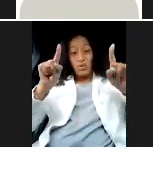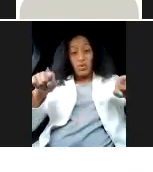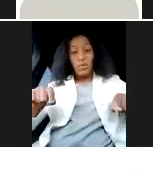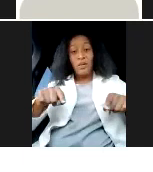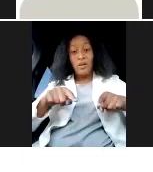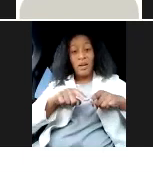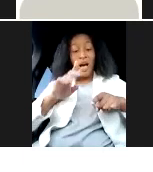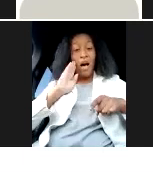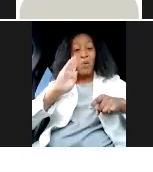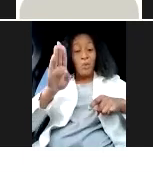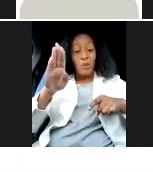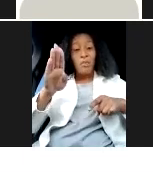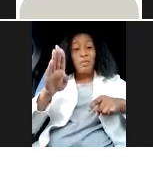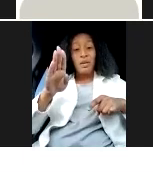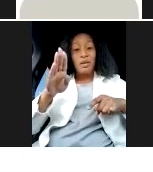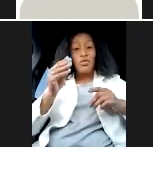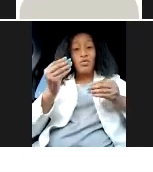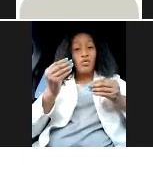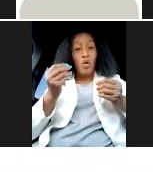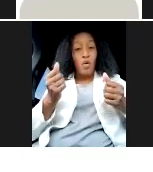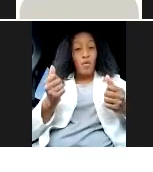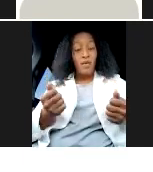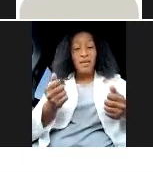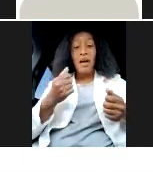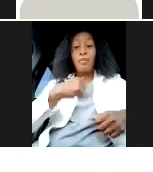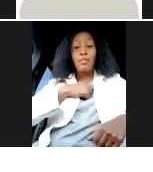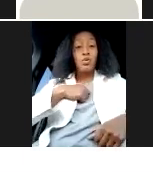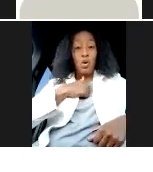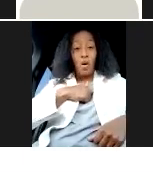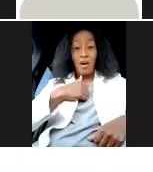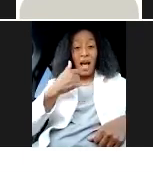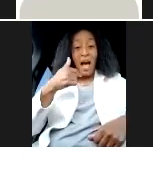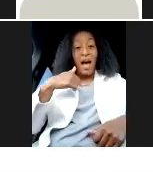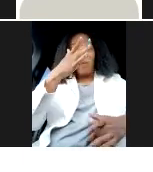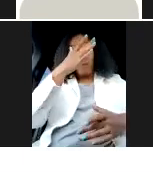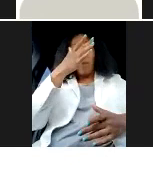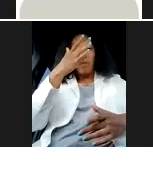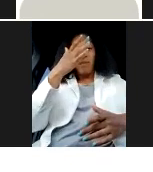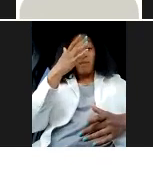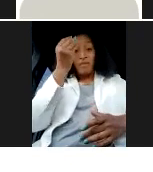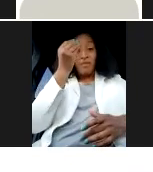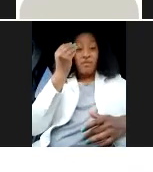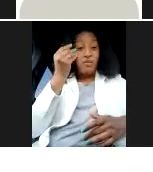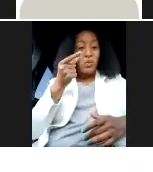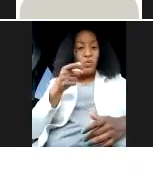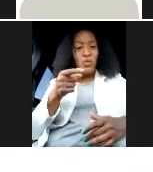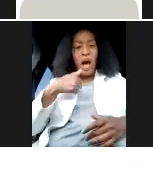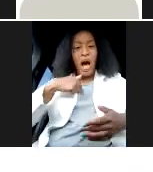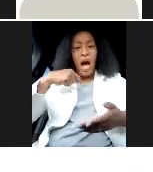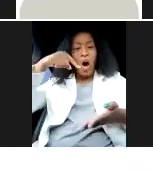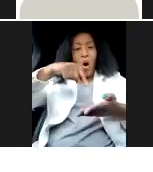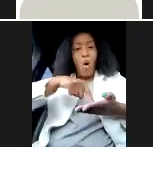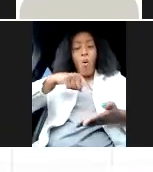did on Monday. And I do apologize. I owe you to post the, oh, that was lab class. I owe the lab class to post